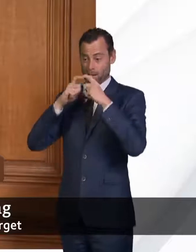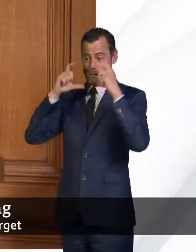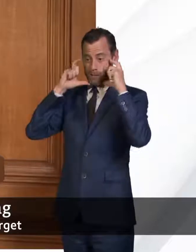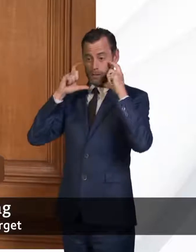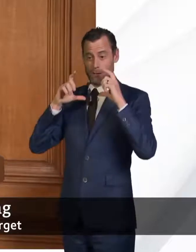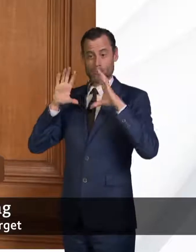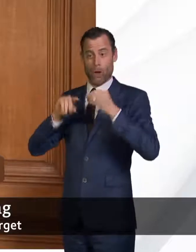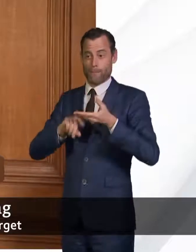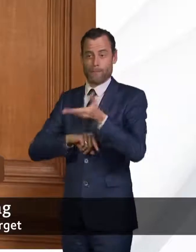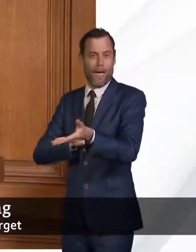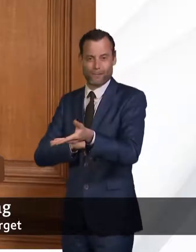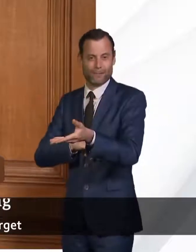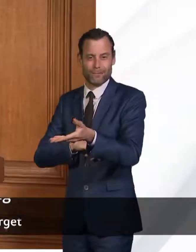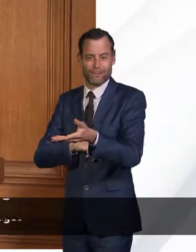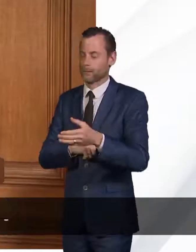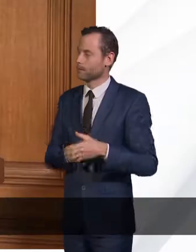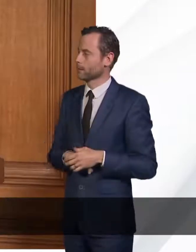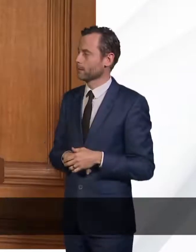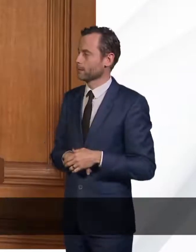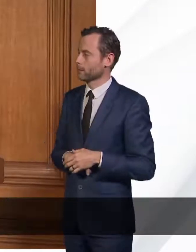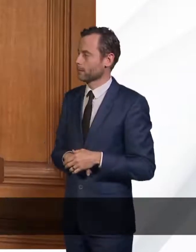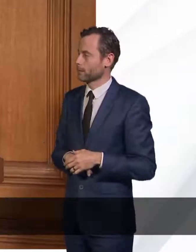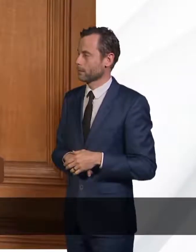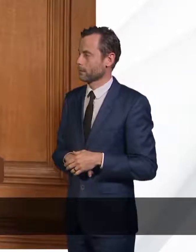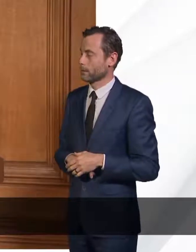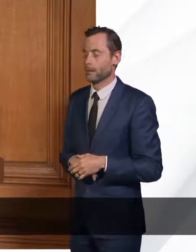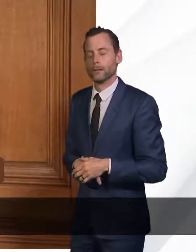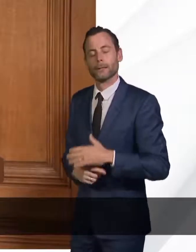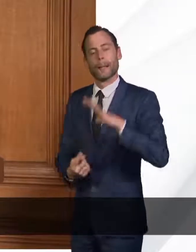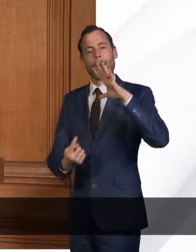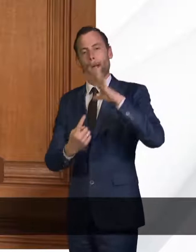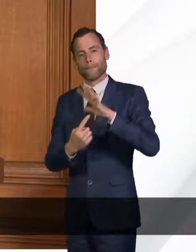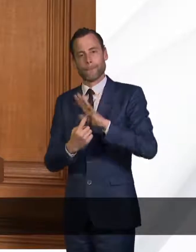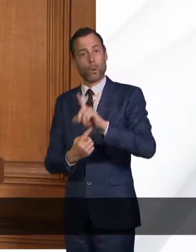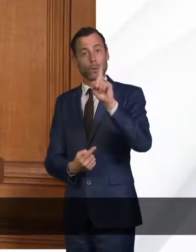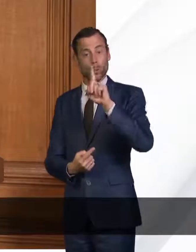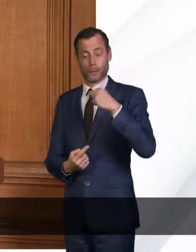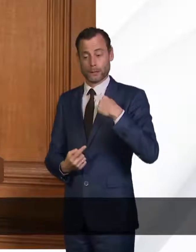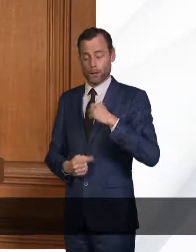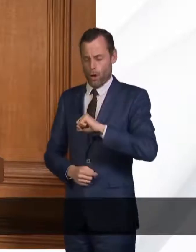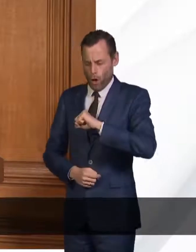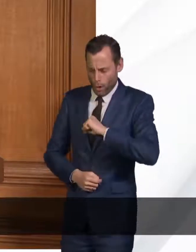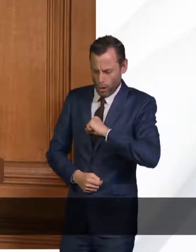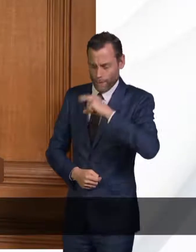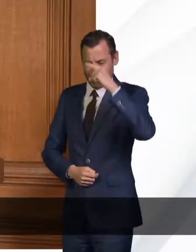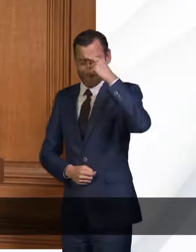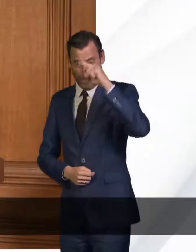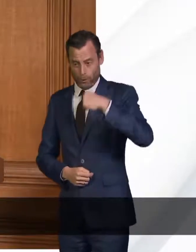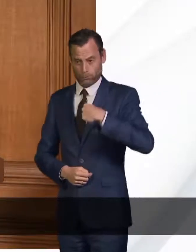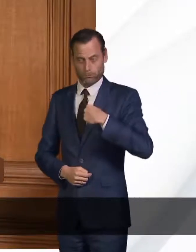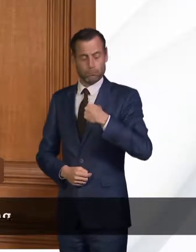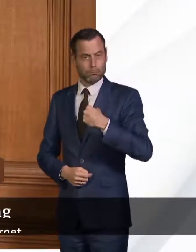Now, of course, under our current circumstances, anybody who has symptoms really must stay at home, and that's the thing that people have done so